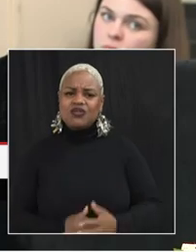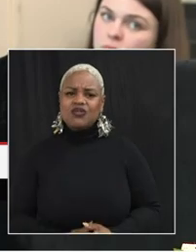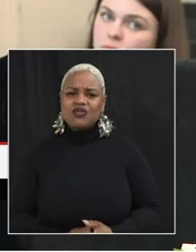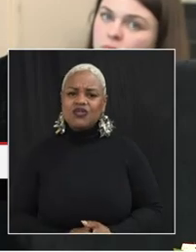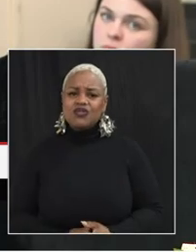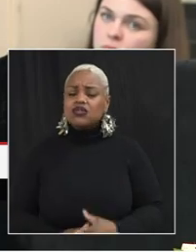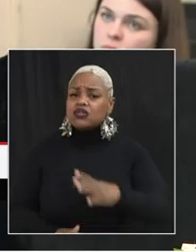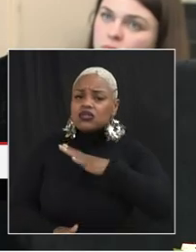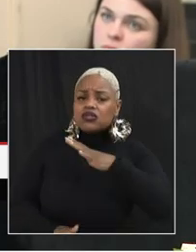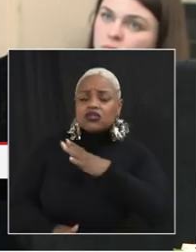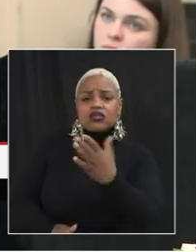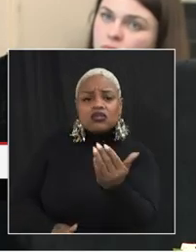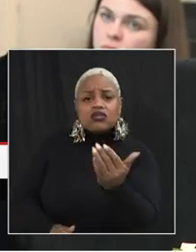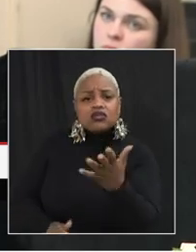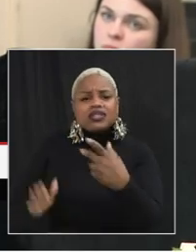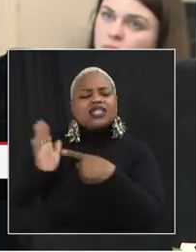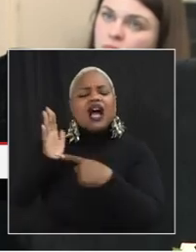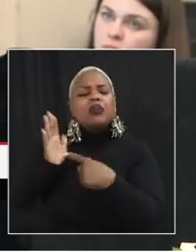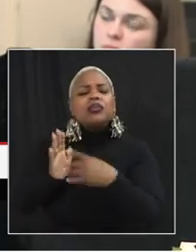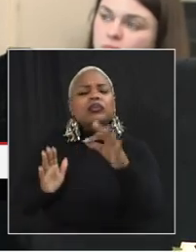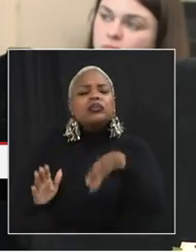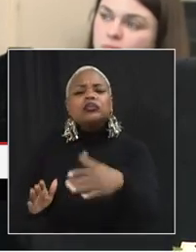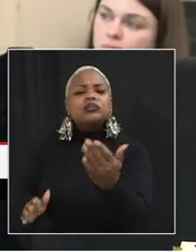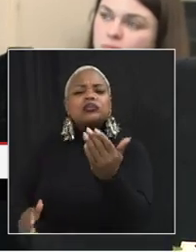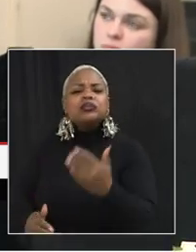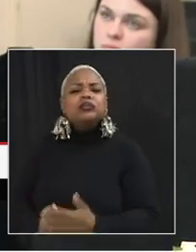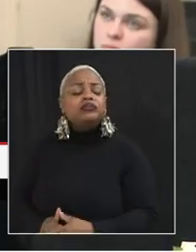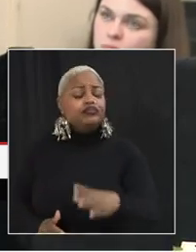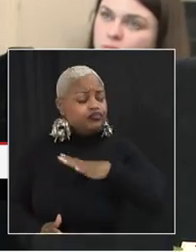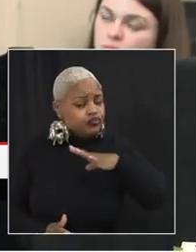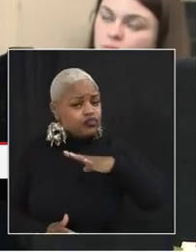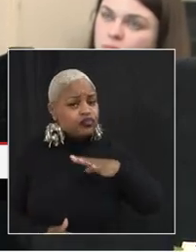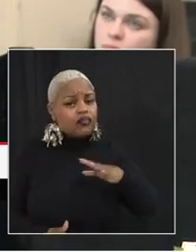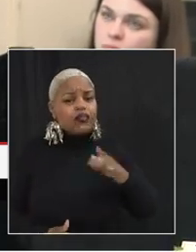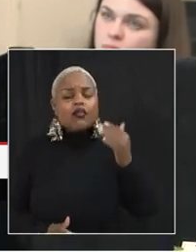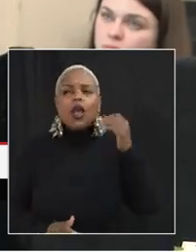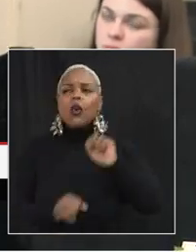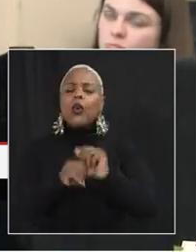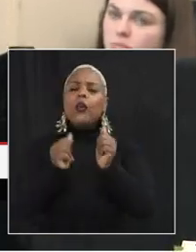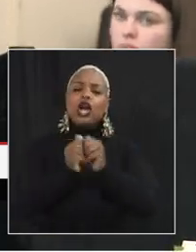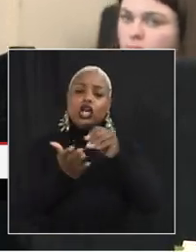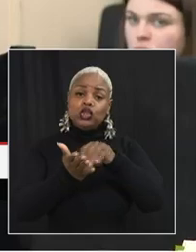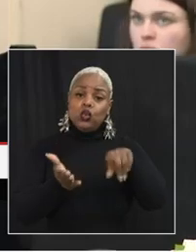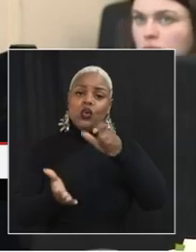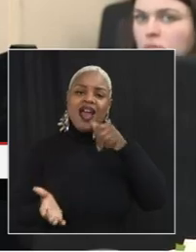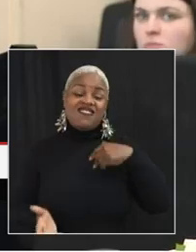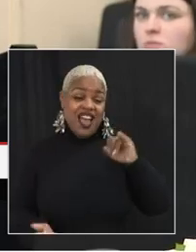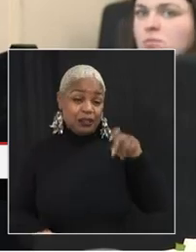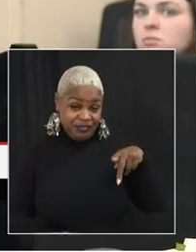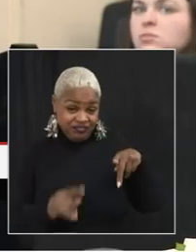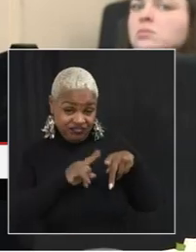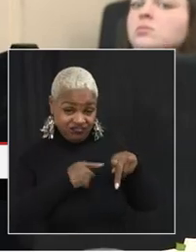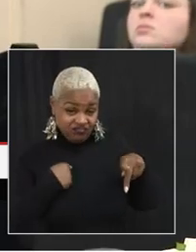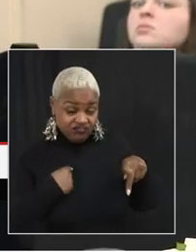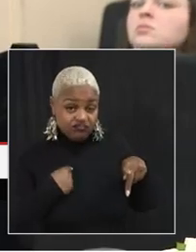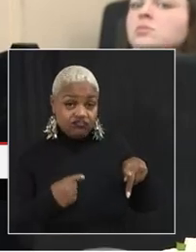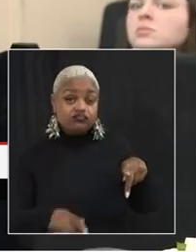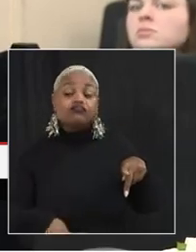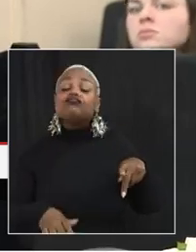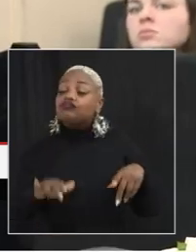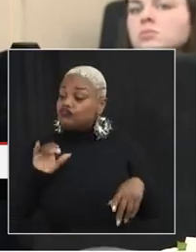of examples? Yes, I work with the kids with IEPs. Okay. And a lot of the kids